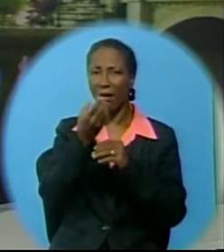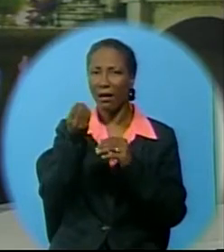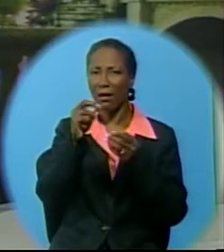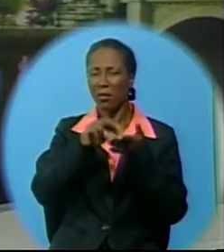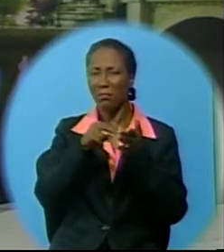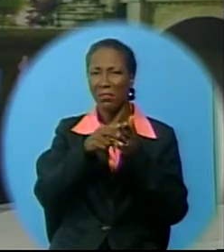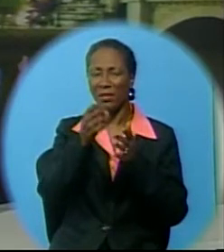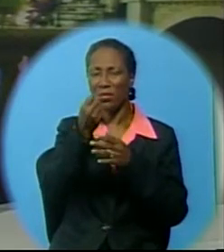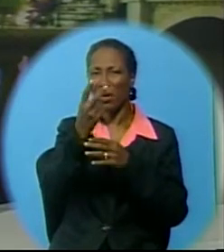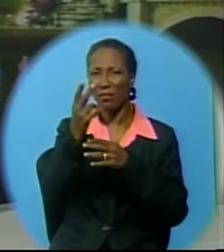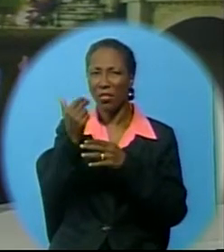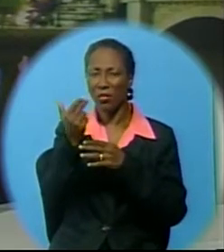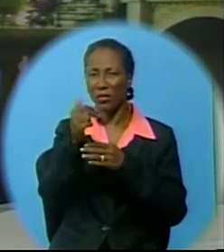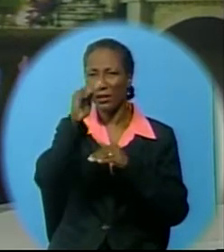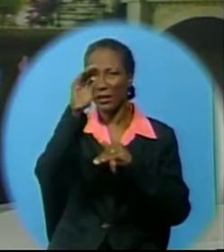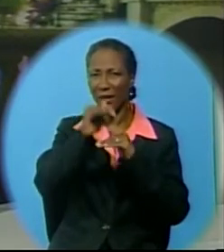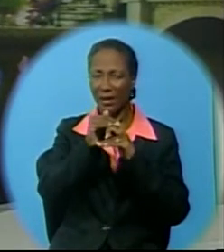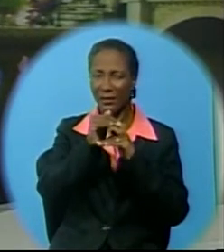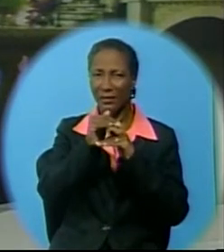imported each year.